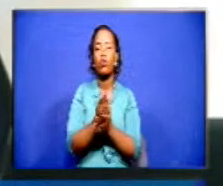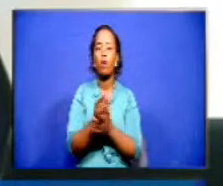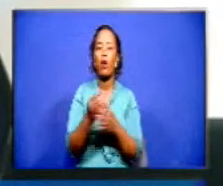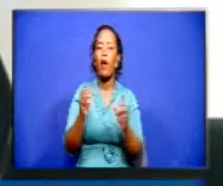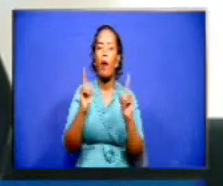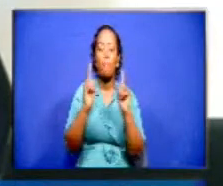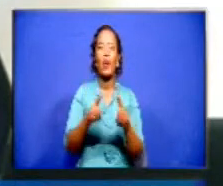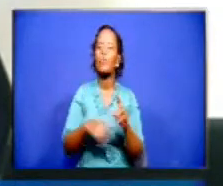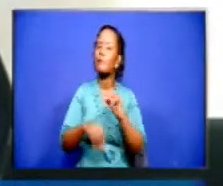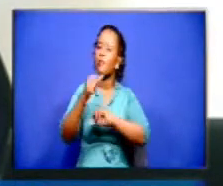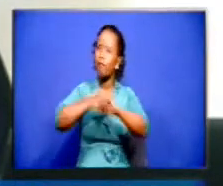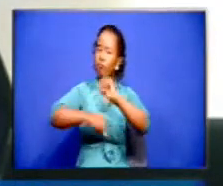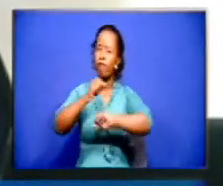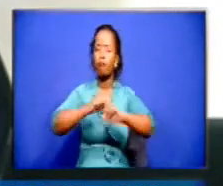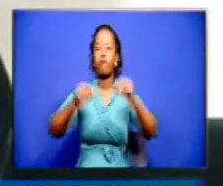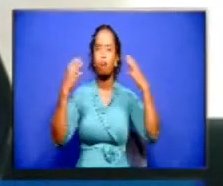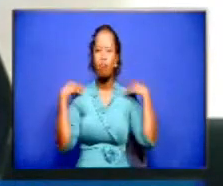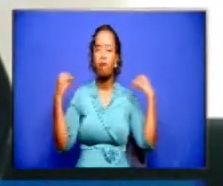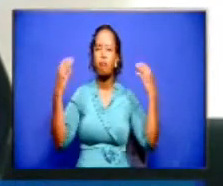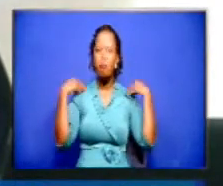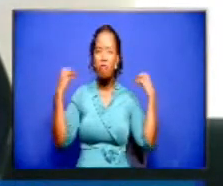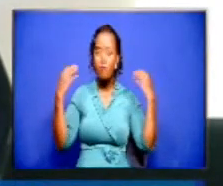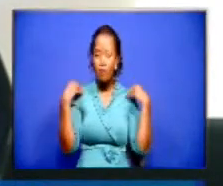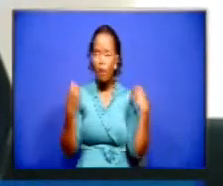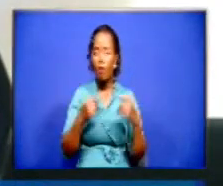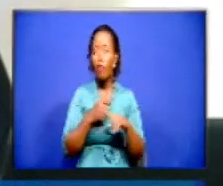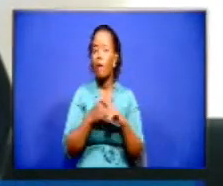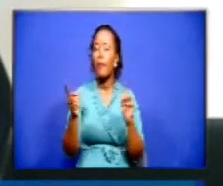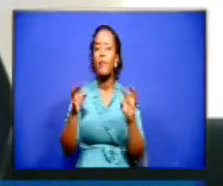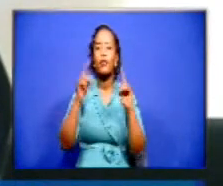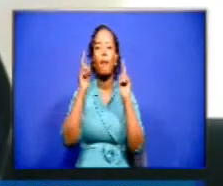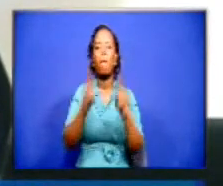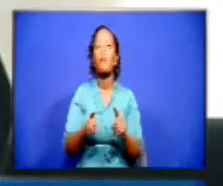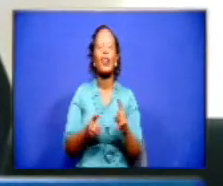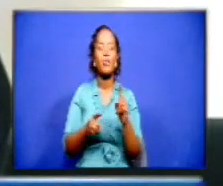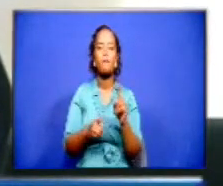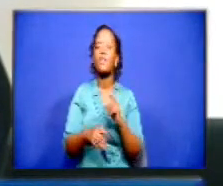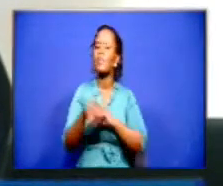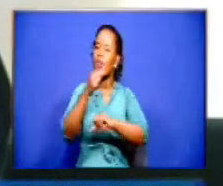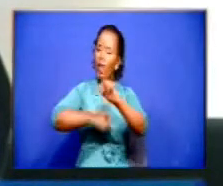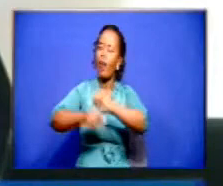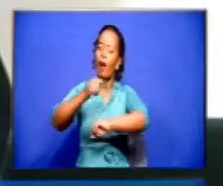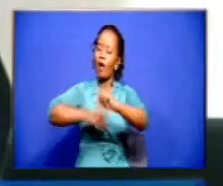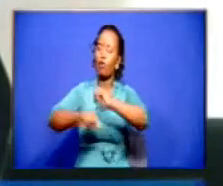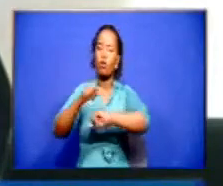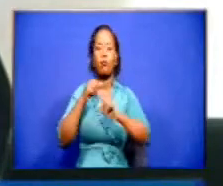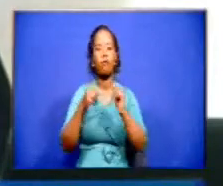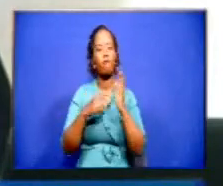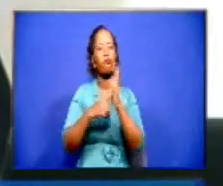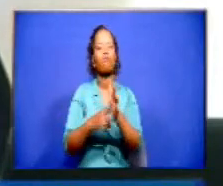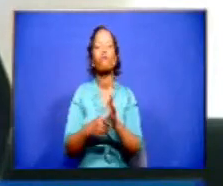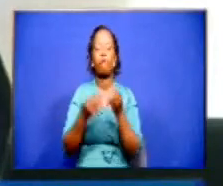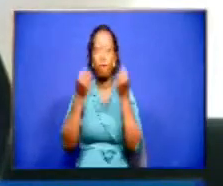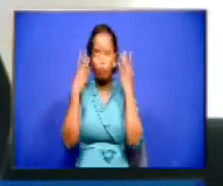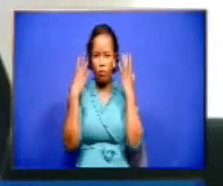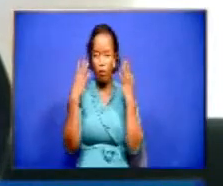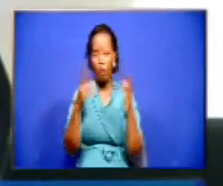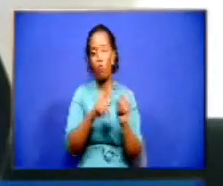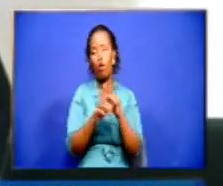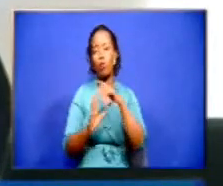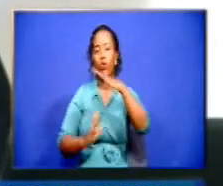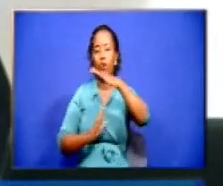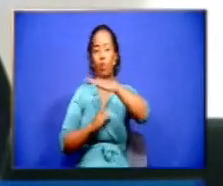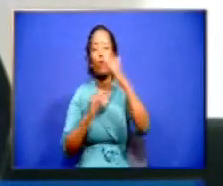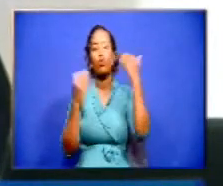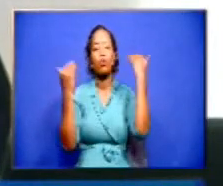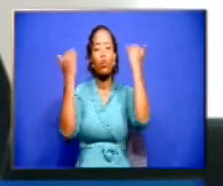practical. Impartial, we are not even beginning, but it must be impractical, it must be practical. The Supreme Court